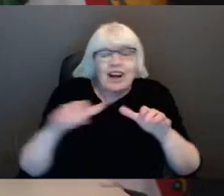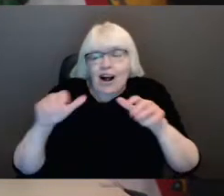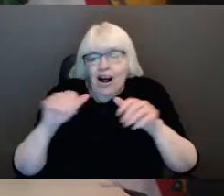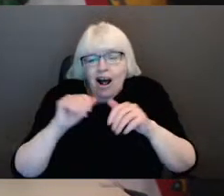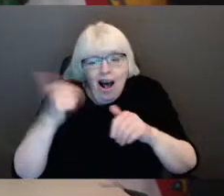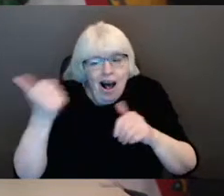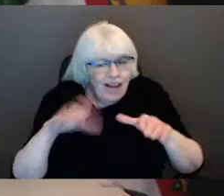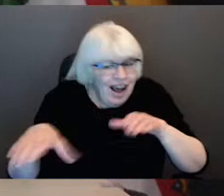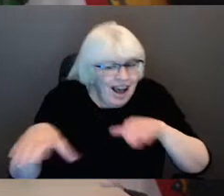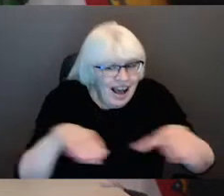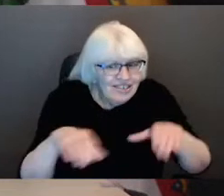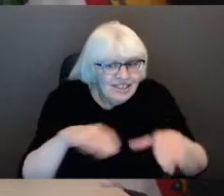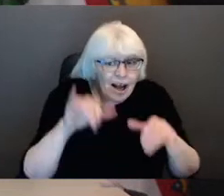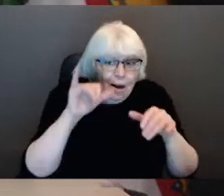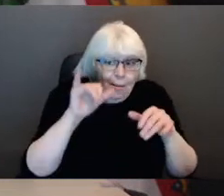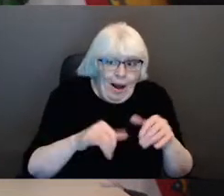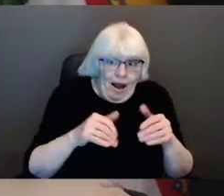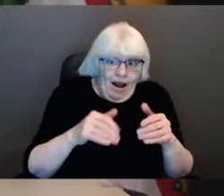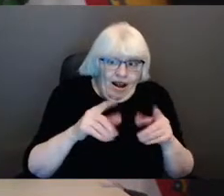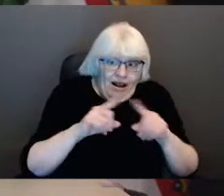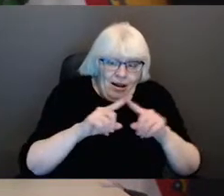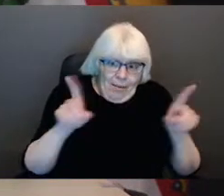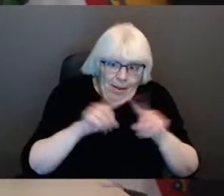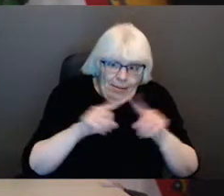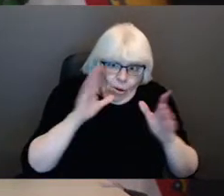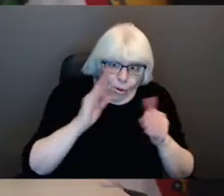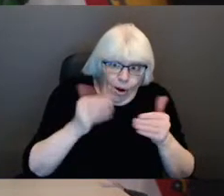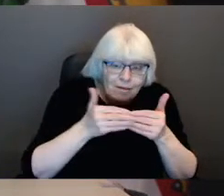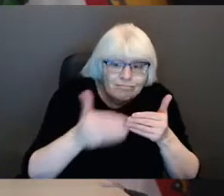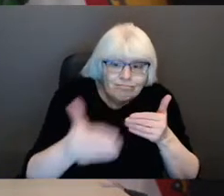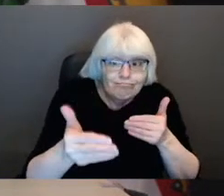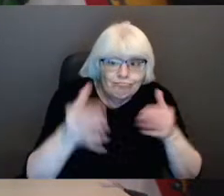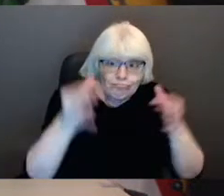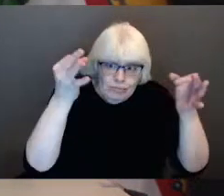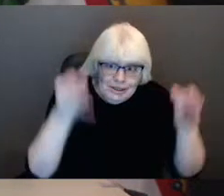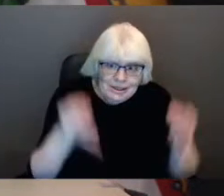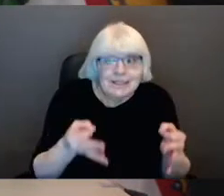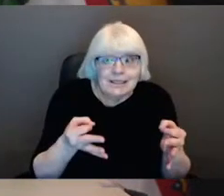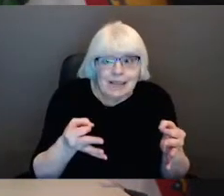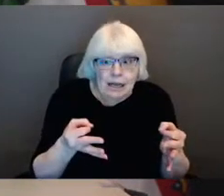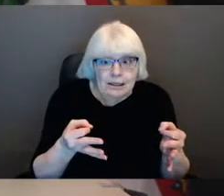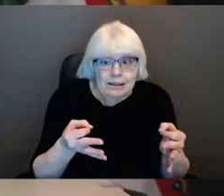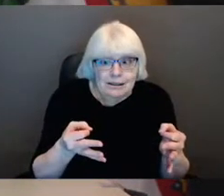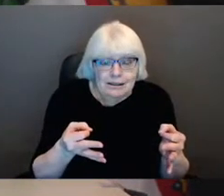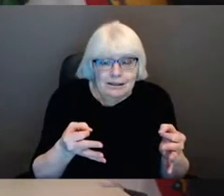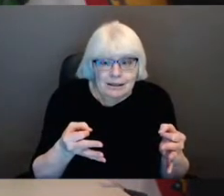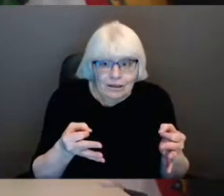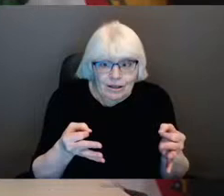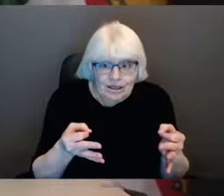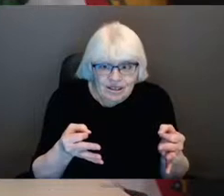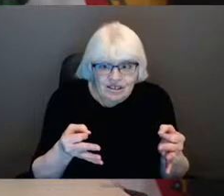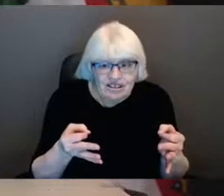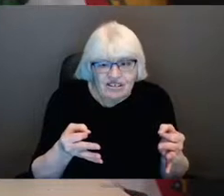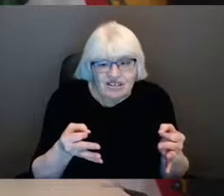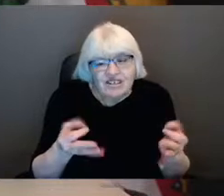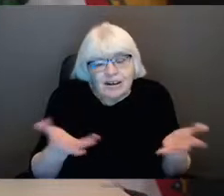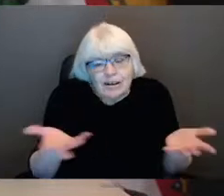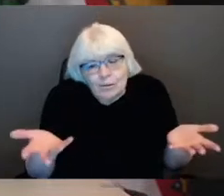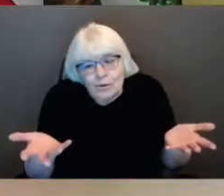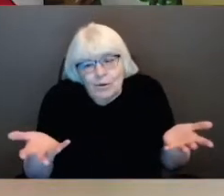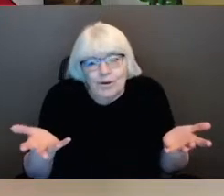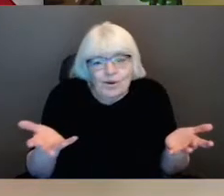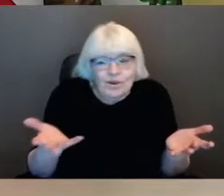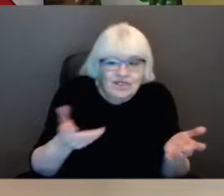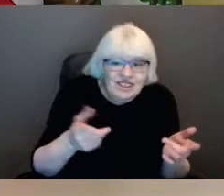as far to say that we're looking at anything beyond that. Dr. Morrison, anything to add?